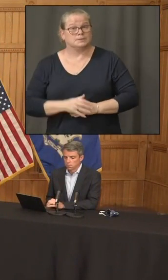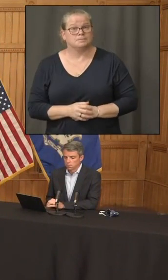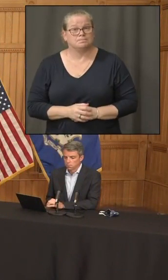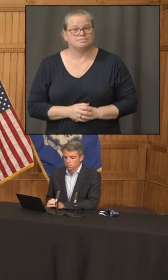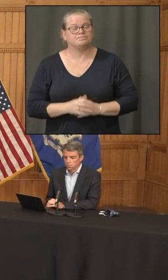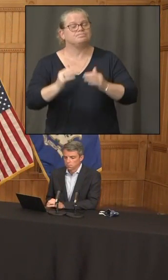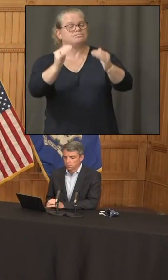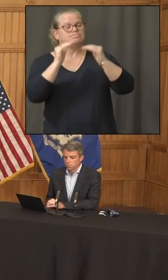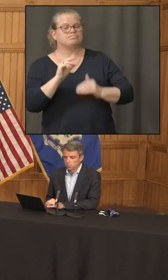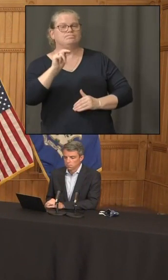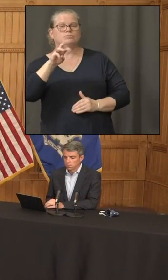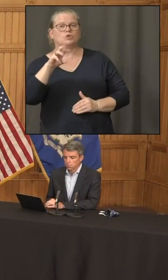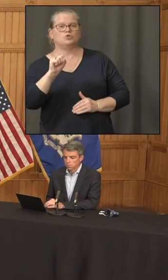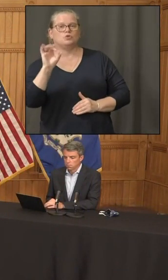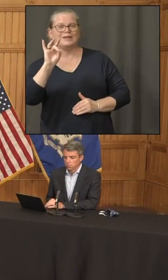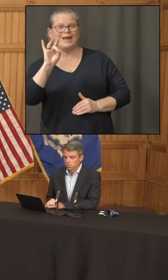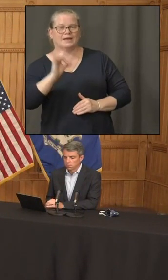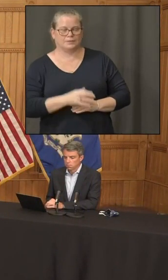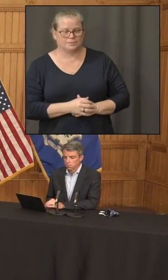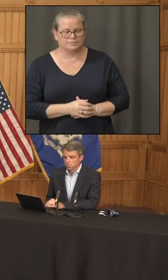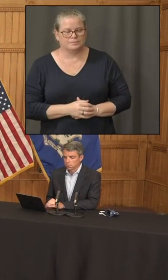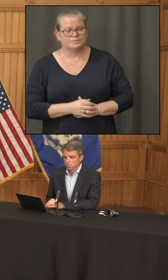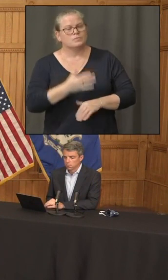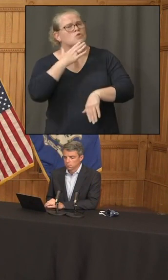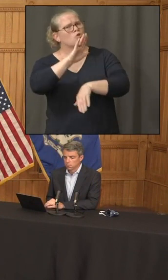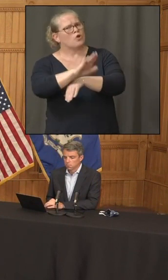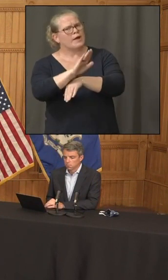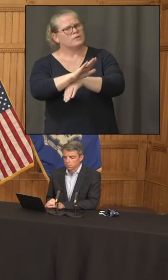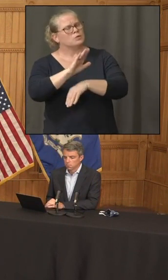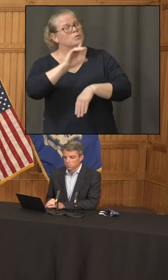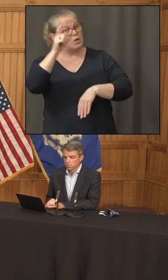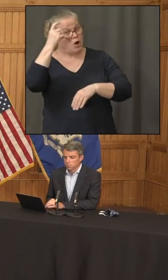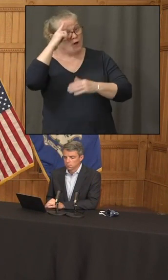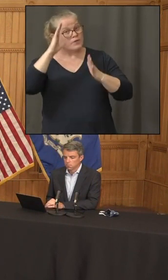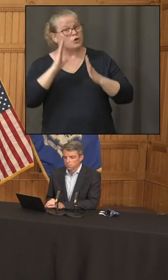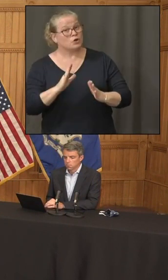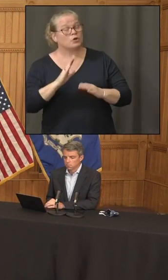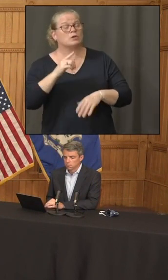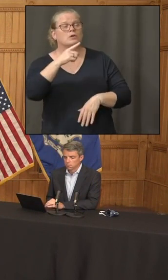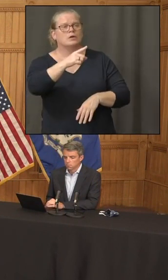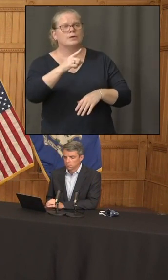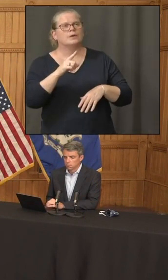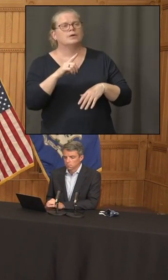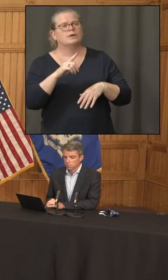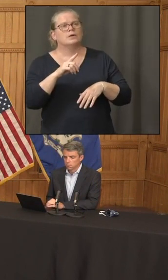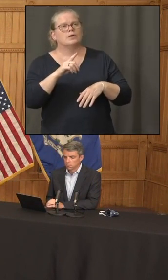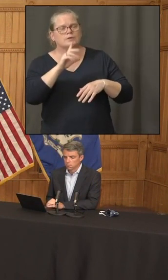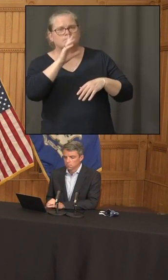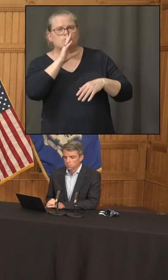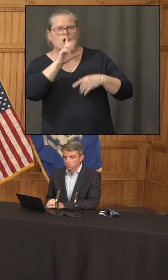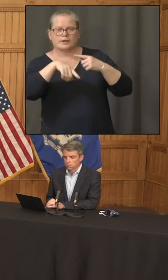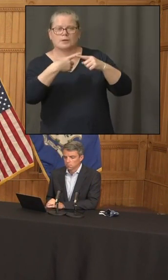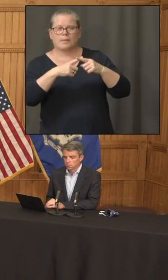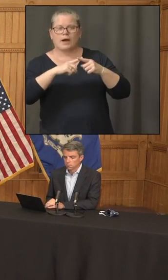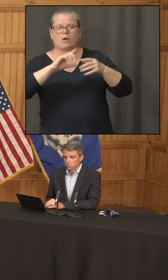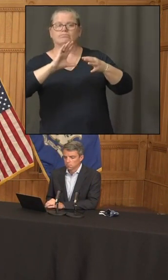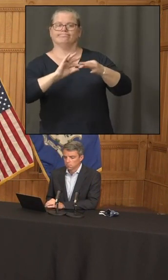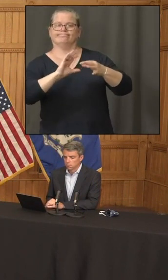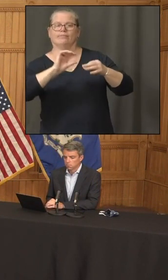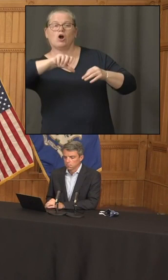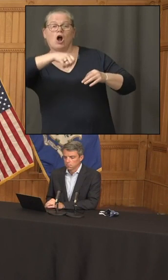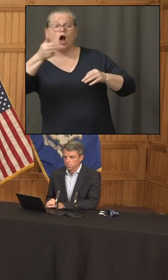Good afternoon, everyone. Governor, you had talked a little bit about speaking with some of the other governors and a